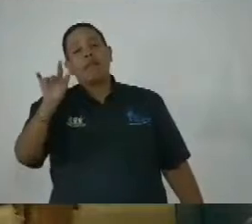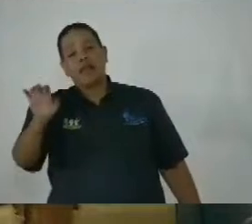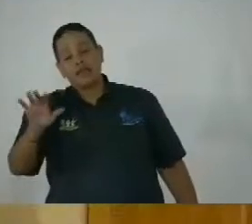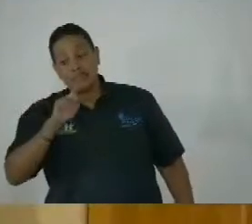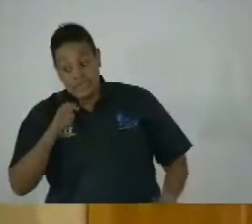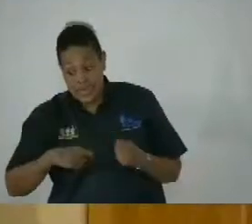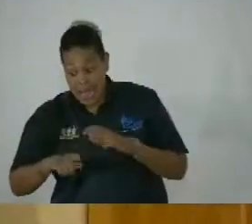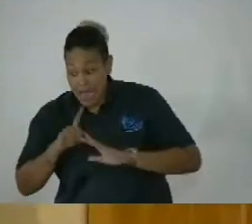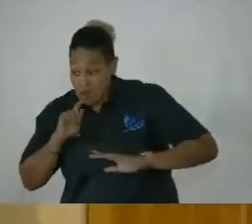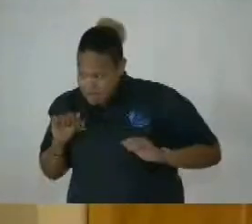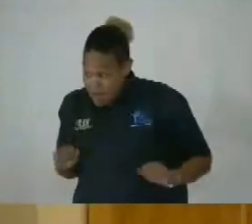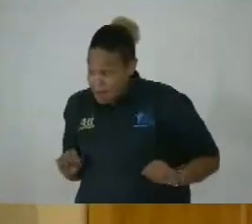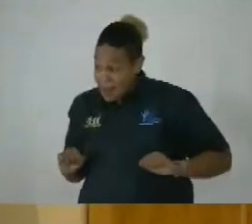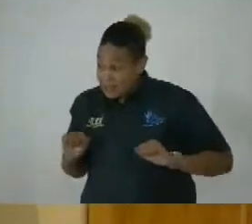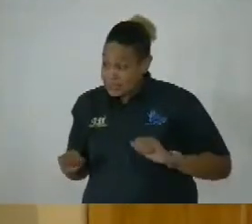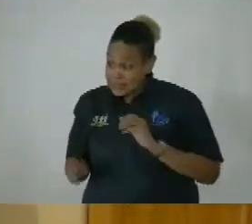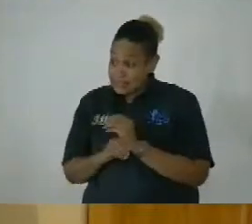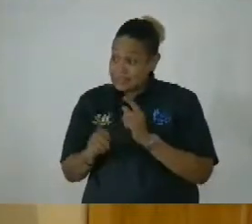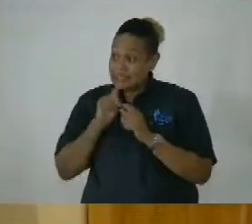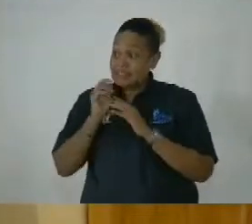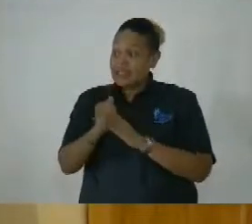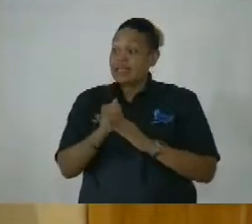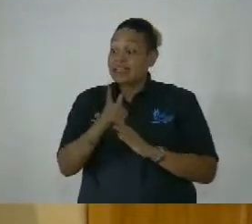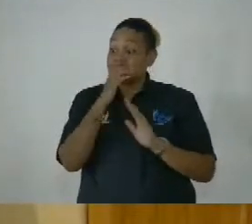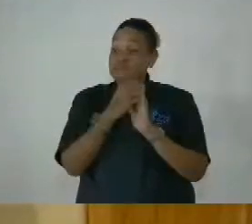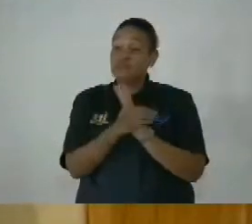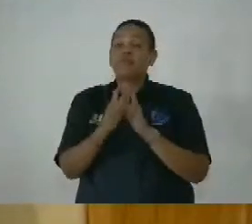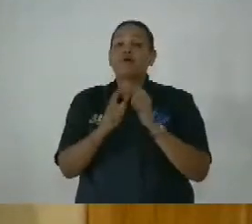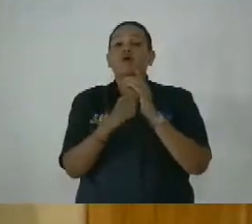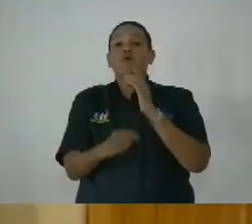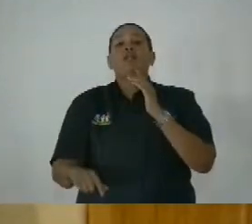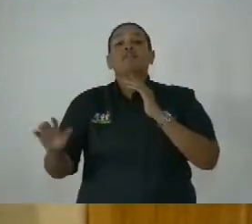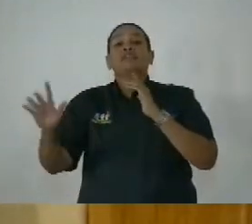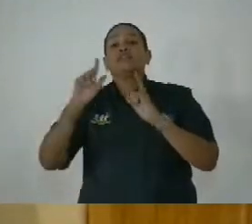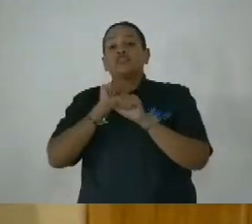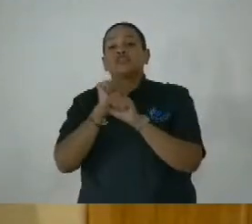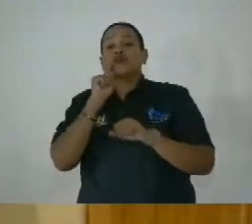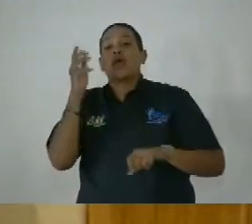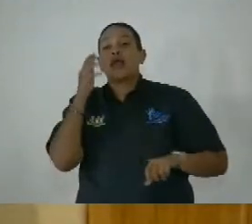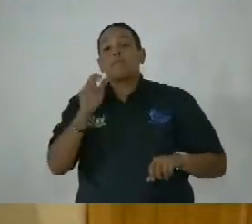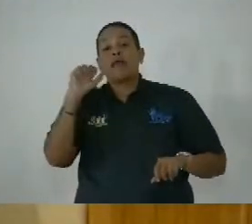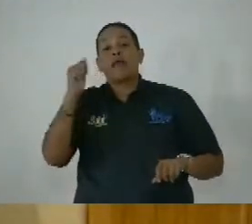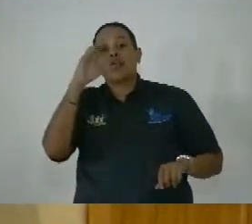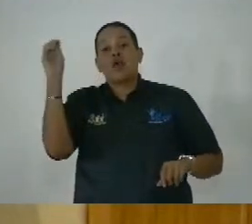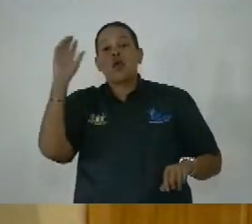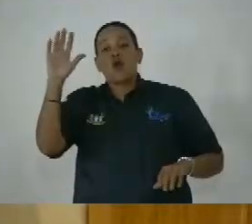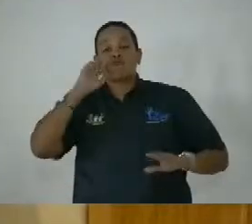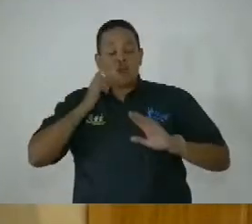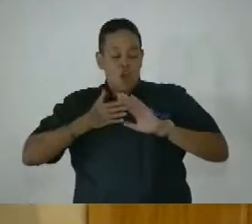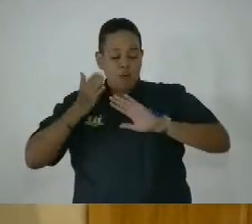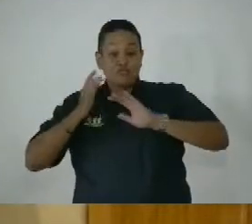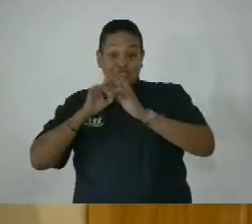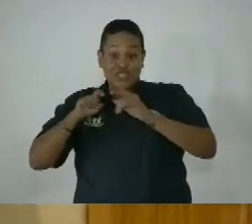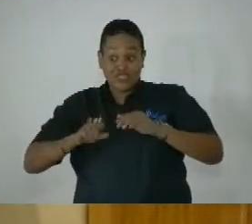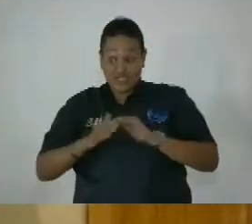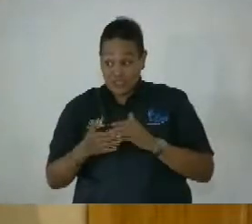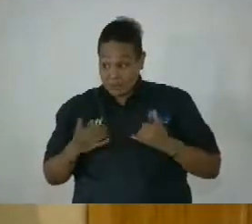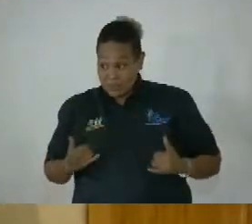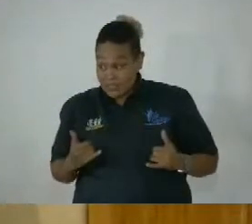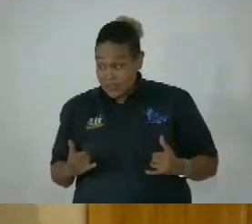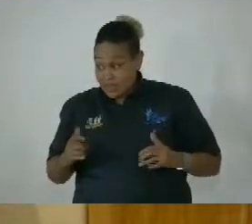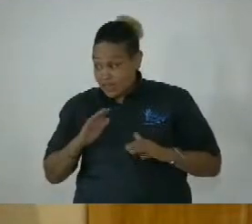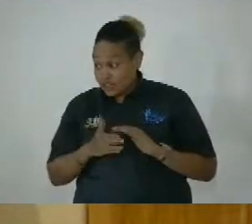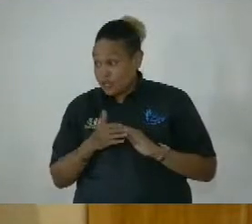who has both the ability, leadership skill, and the qualification to head any corporate operation in Jamaica. Today he heads the